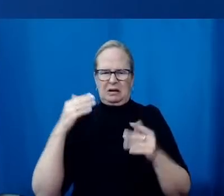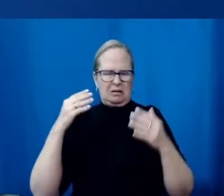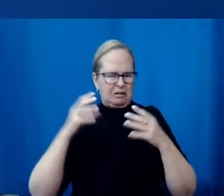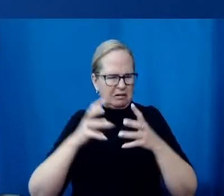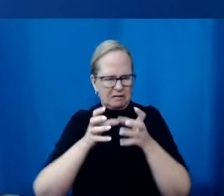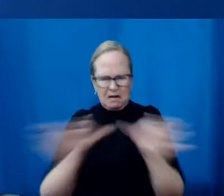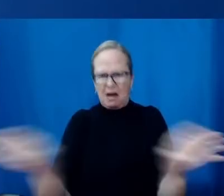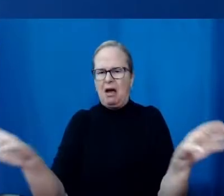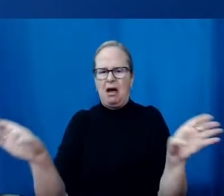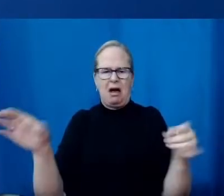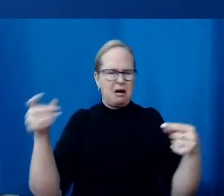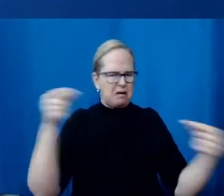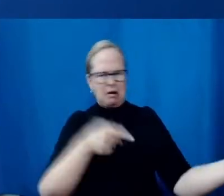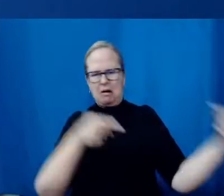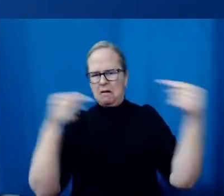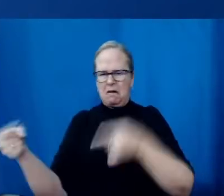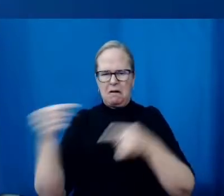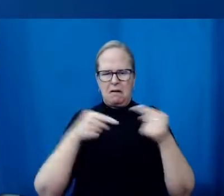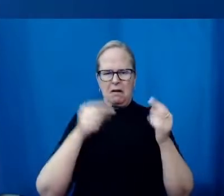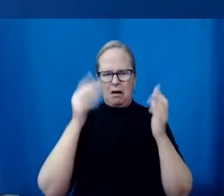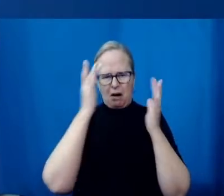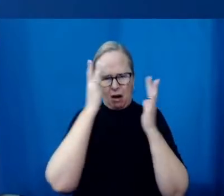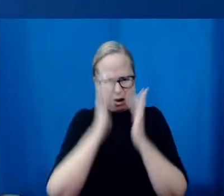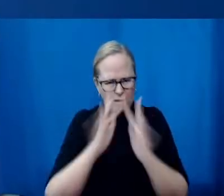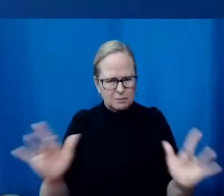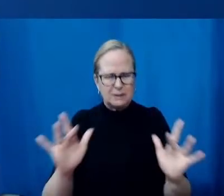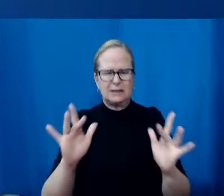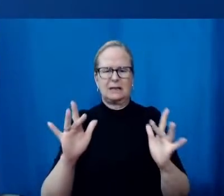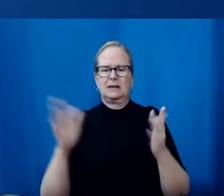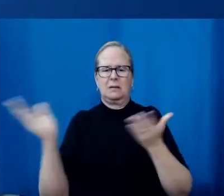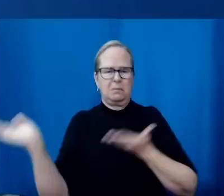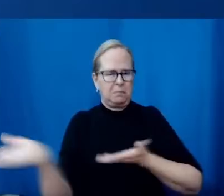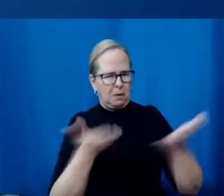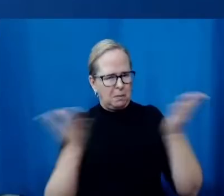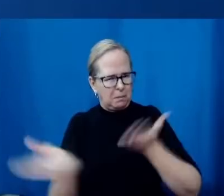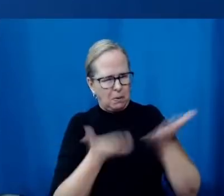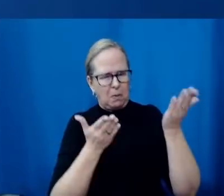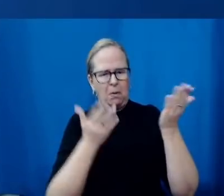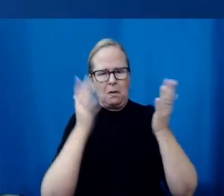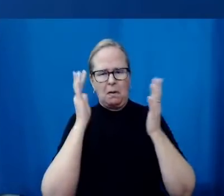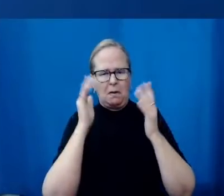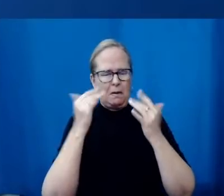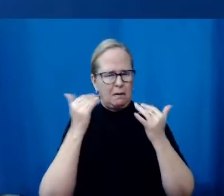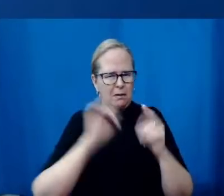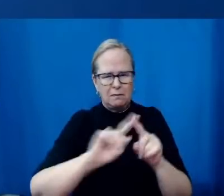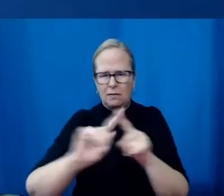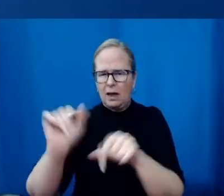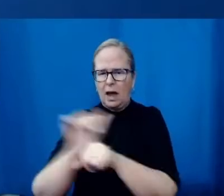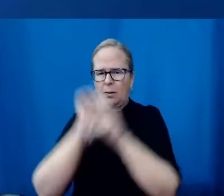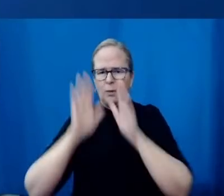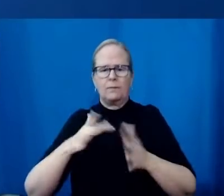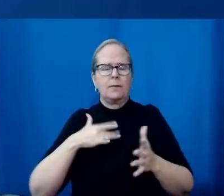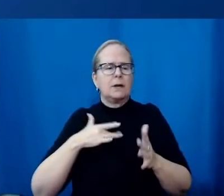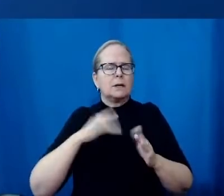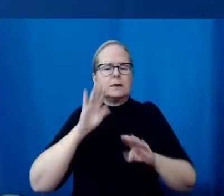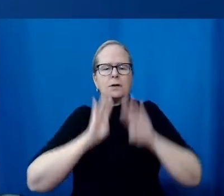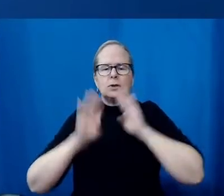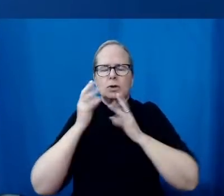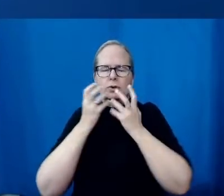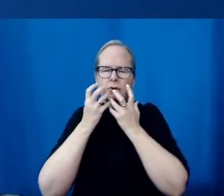and capitulating rhetoric that has led many Albertans, I think, to scream into the silent void,